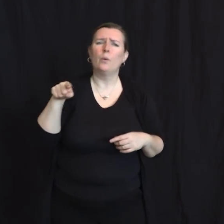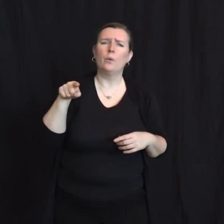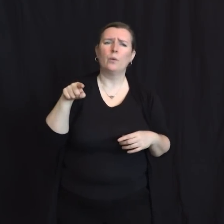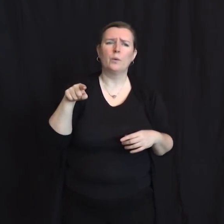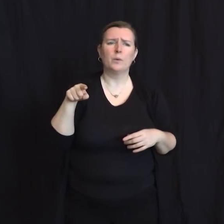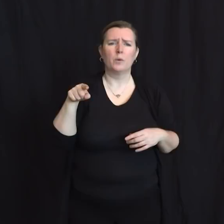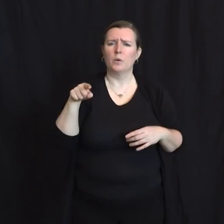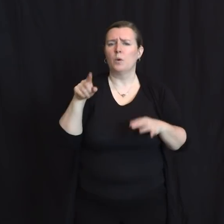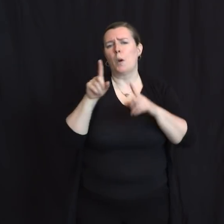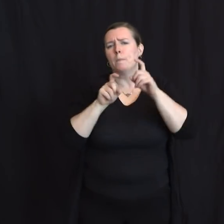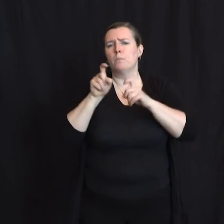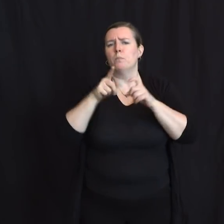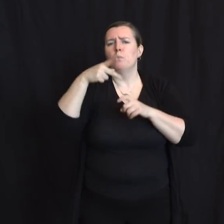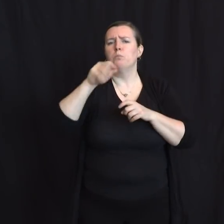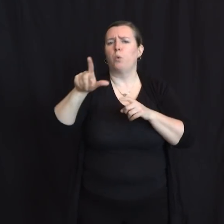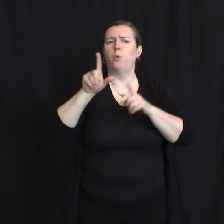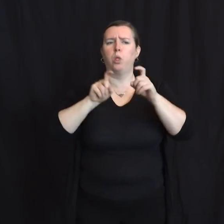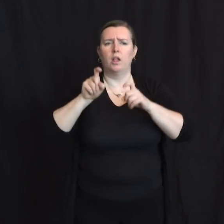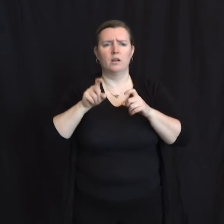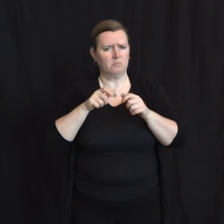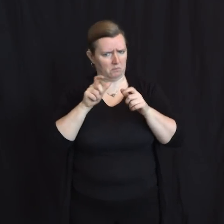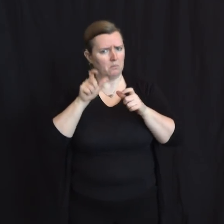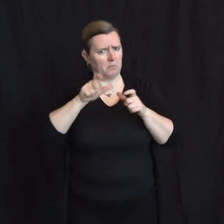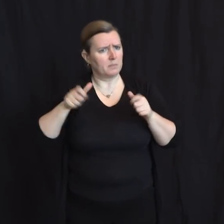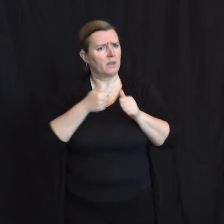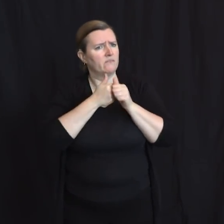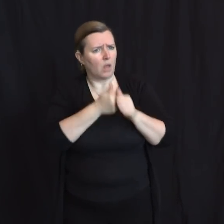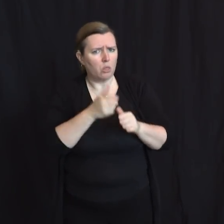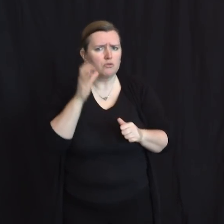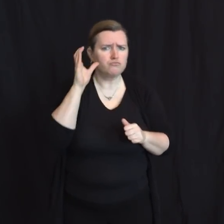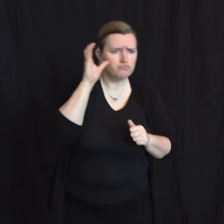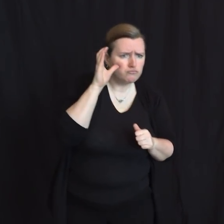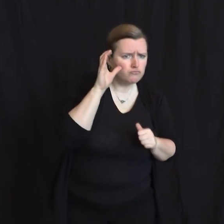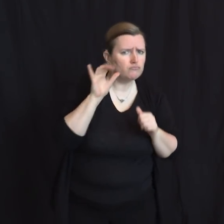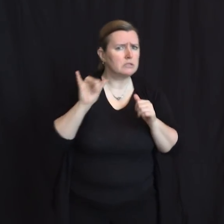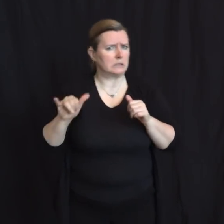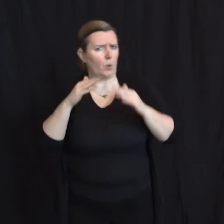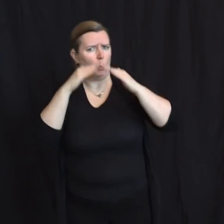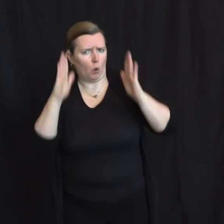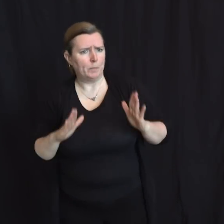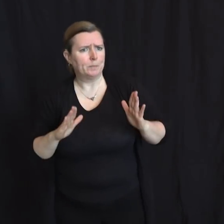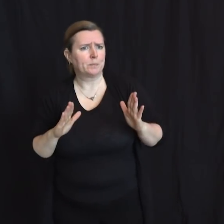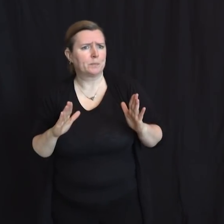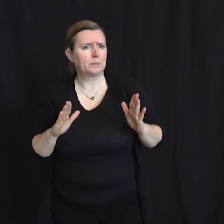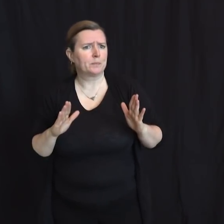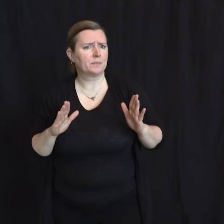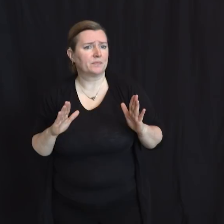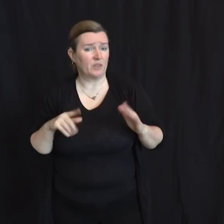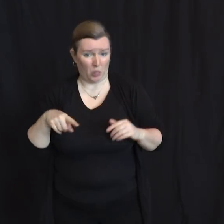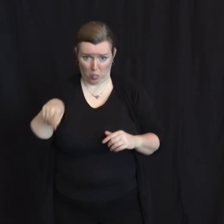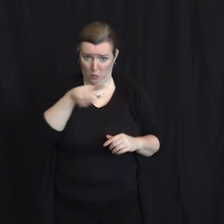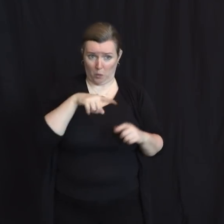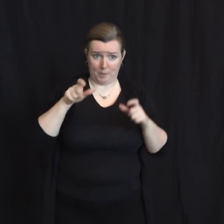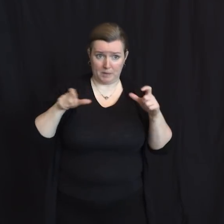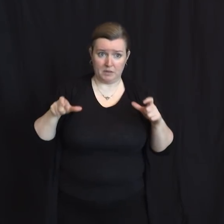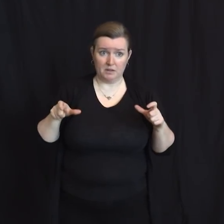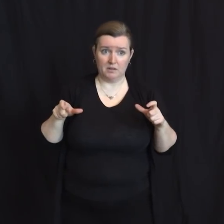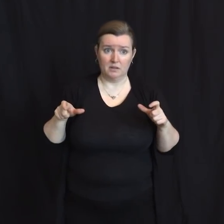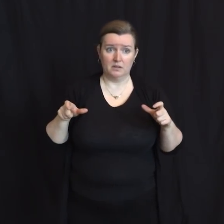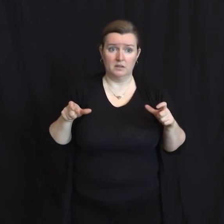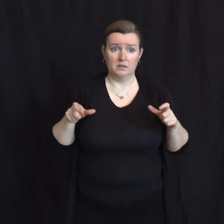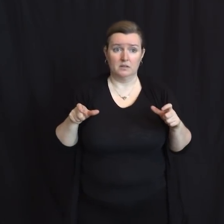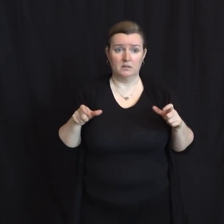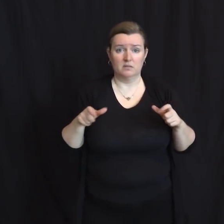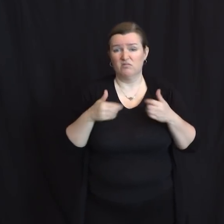there enormous compliance, including, as was pointed out to me, by people who, by definition, many people who have lost